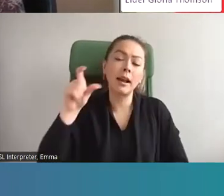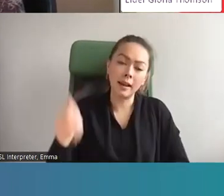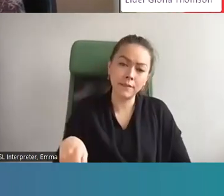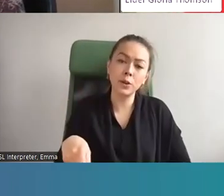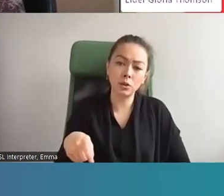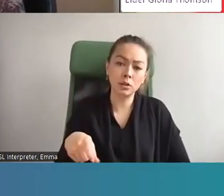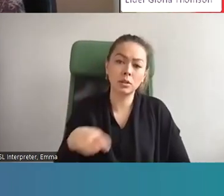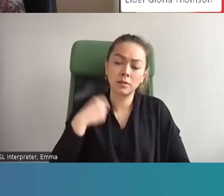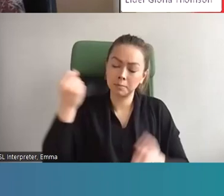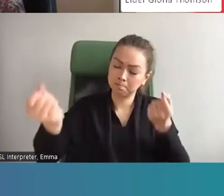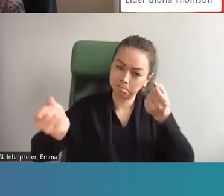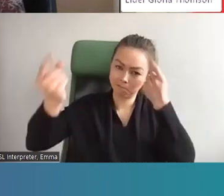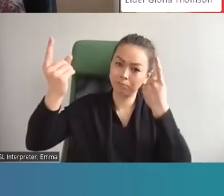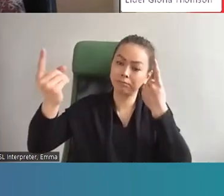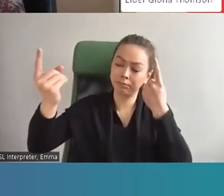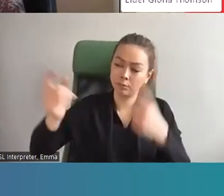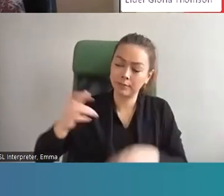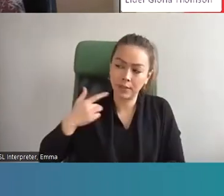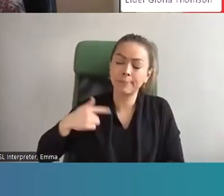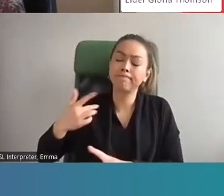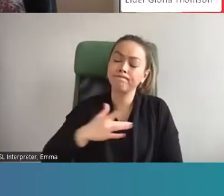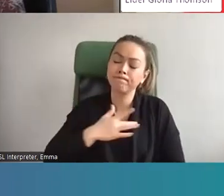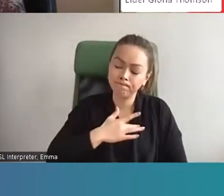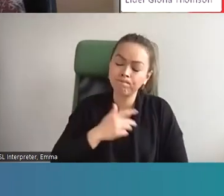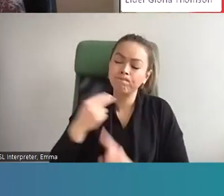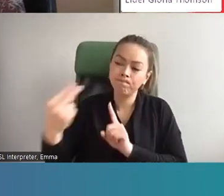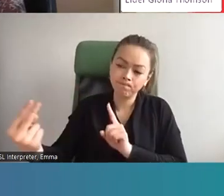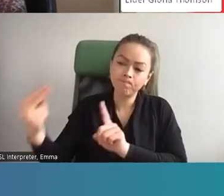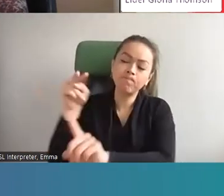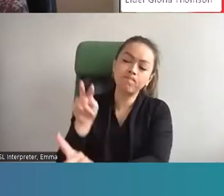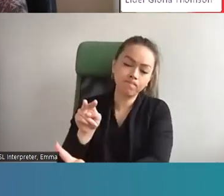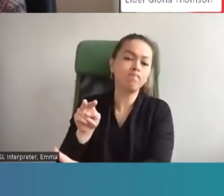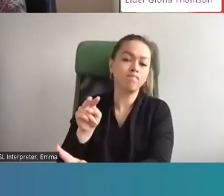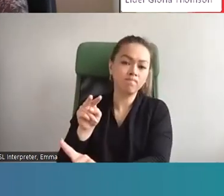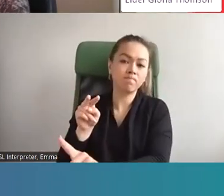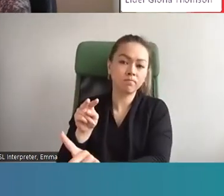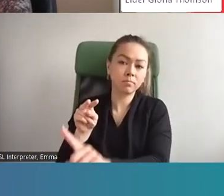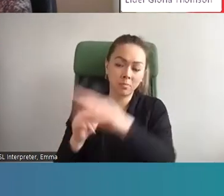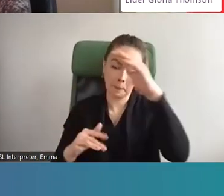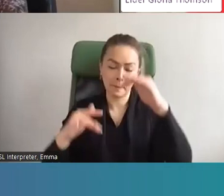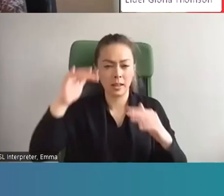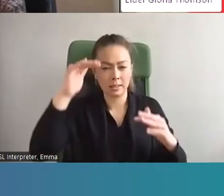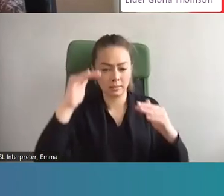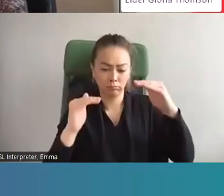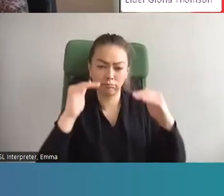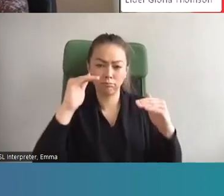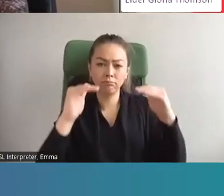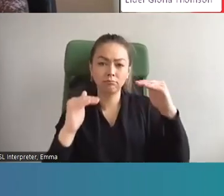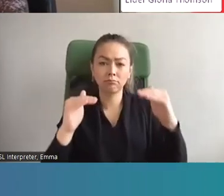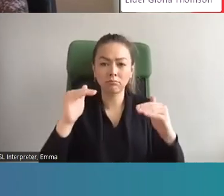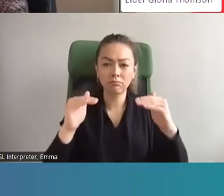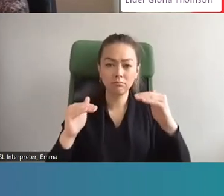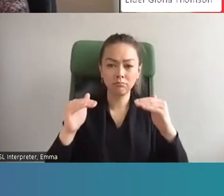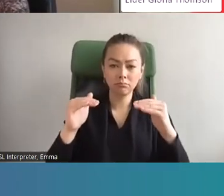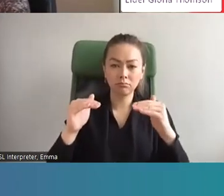that compassion for one another, you know, to create this balance that we need, you know, that was here